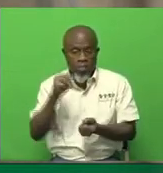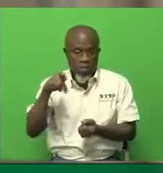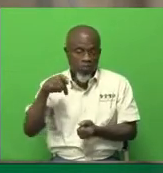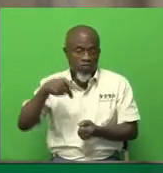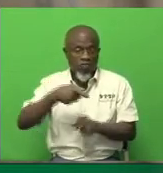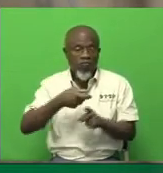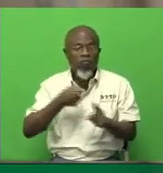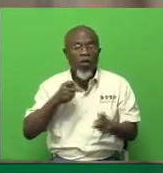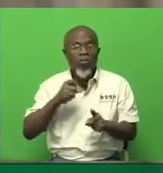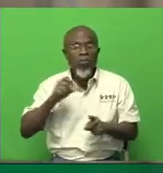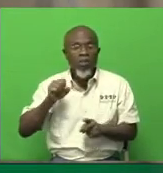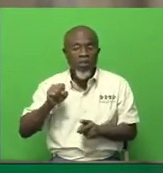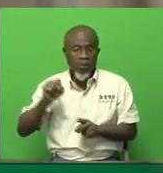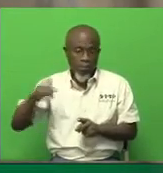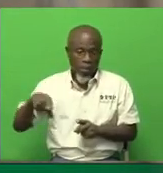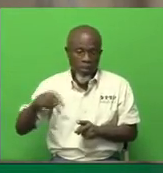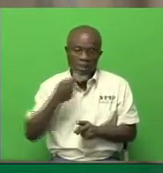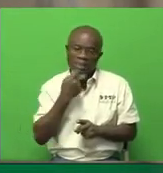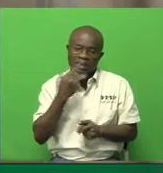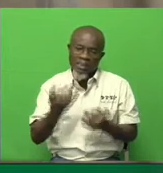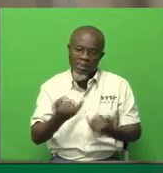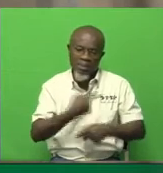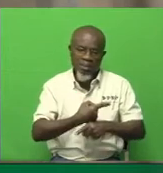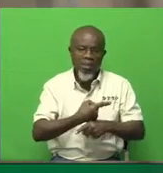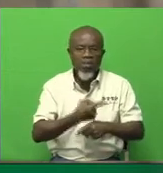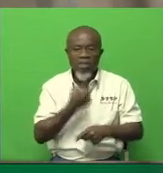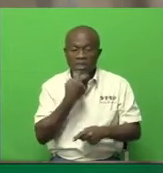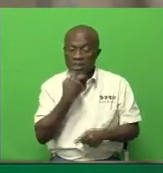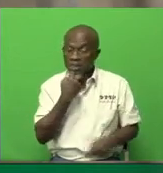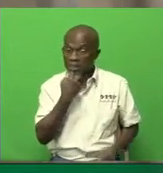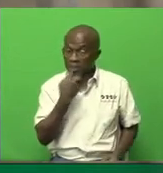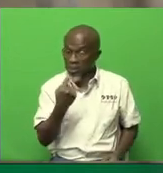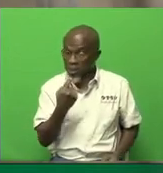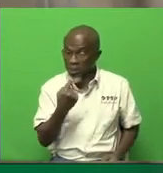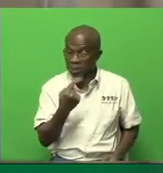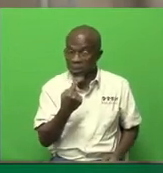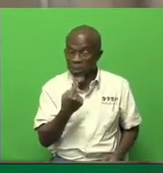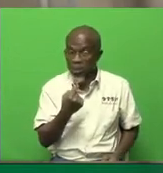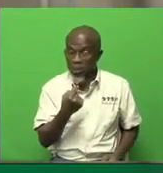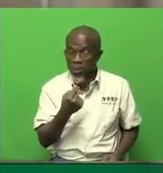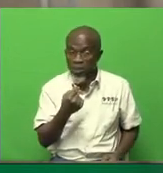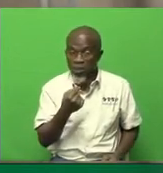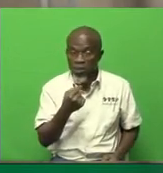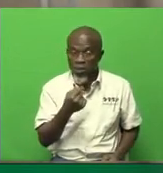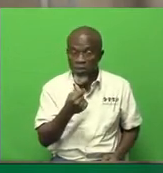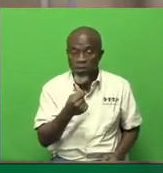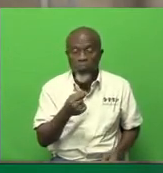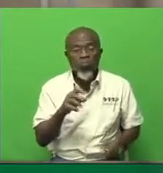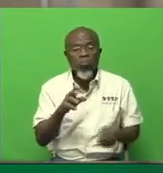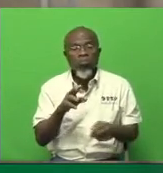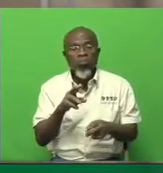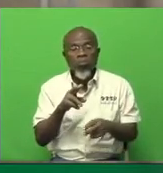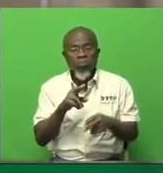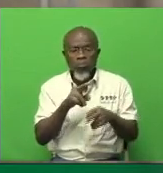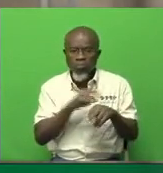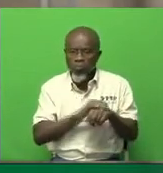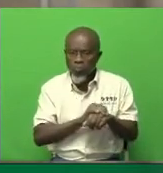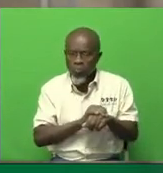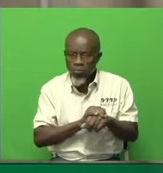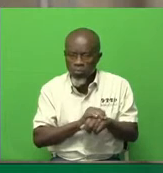and the member for siparia called out organizations and persons in this country